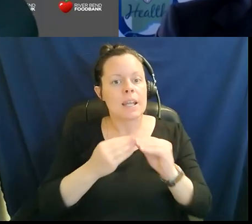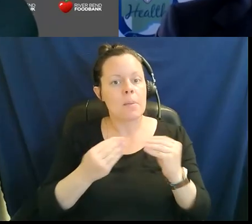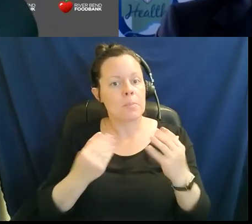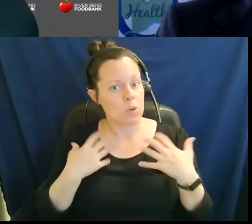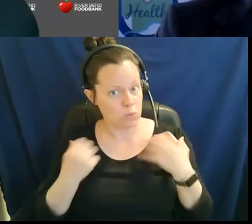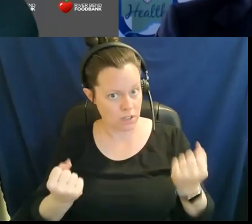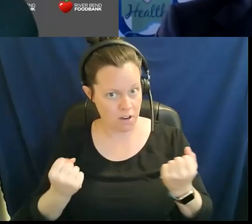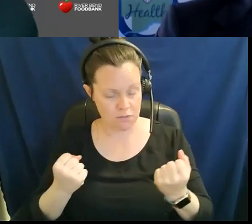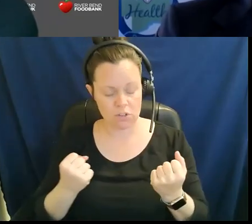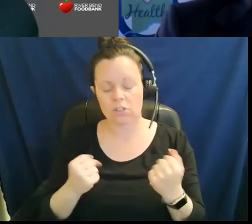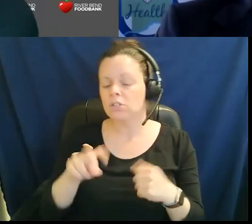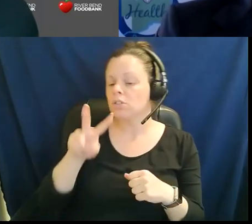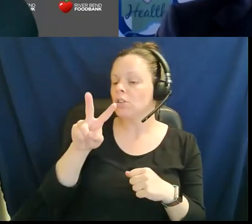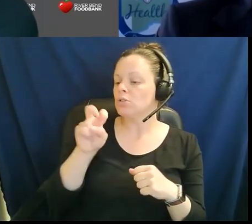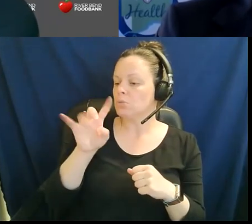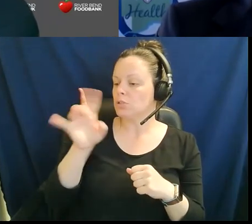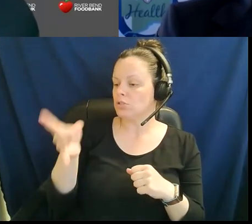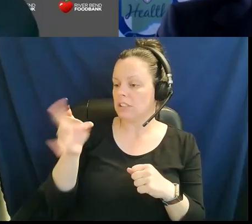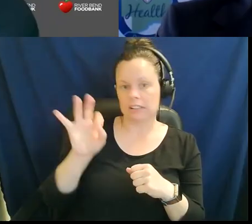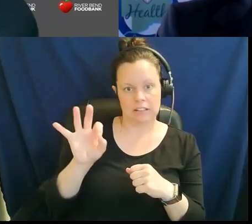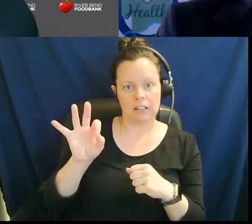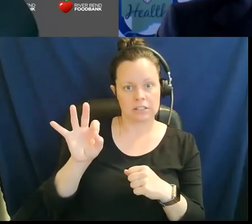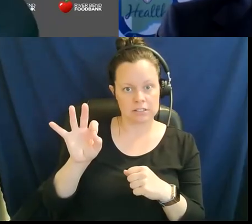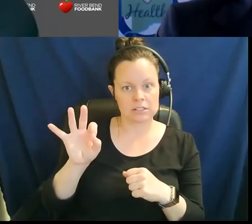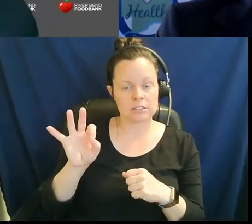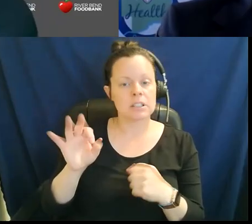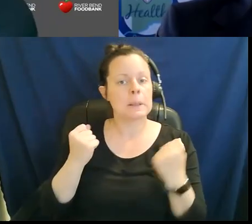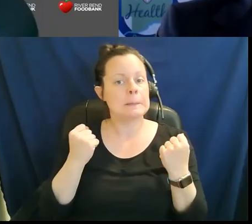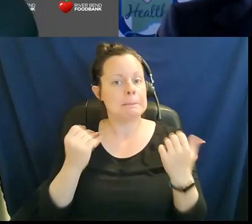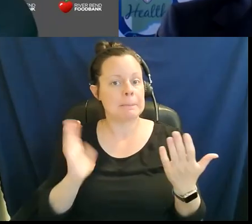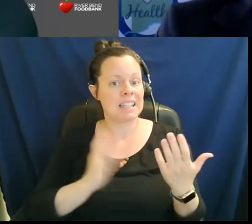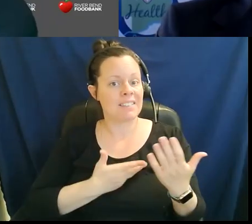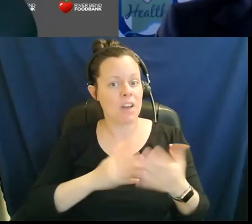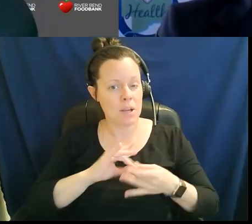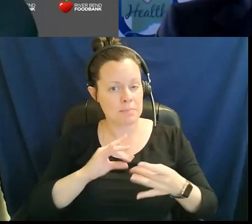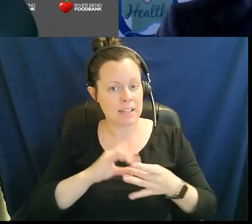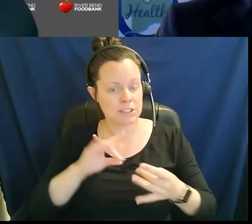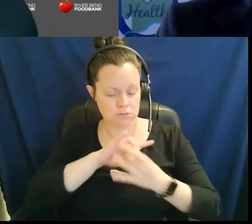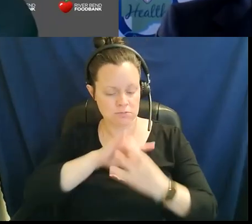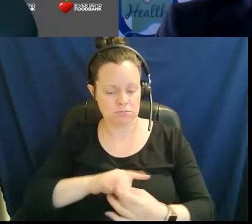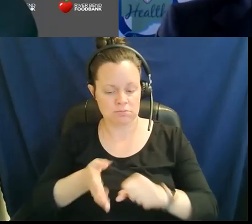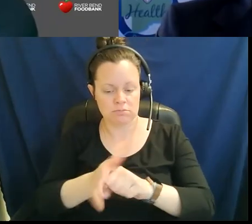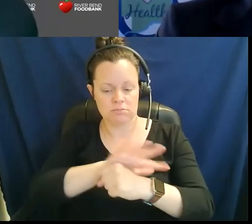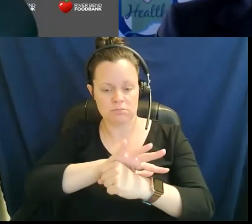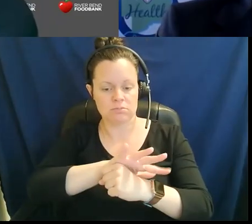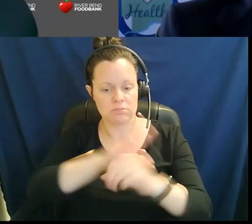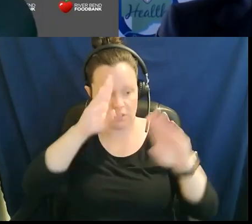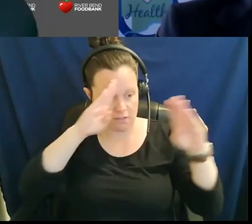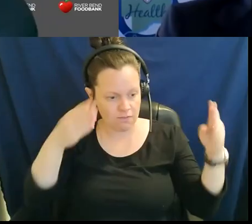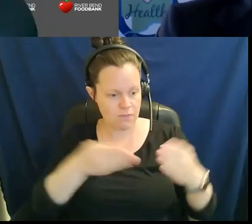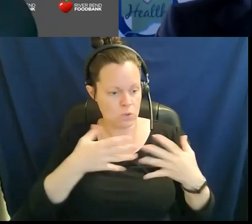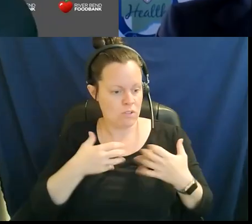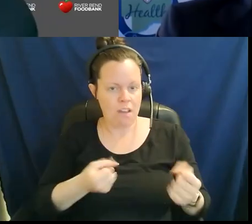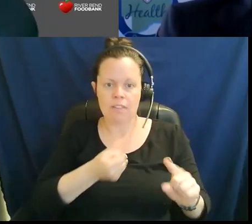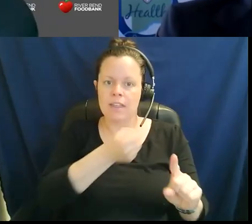as 289. Many of our messages around COVID-19 have focused on the health impact on